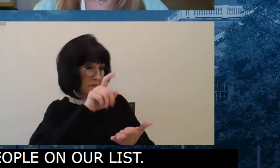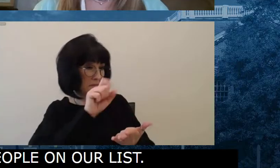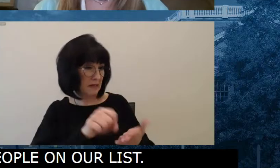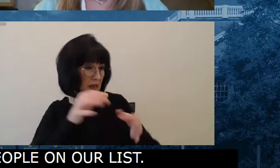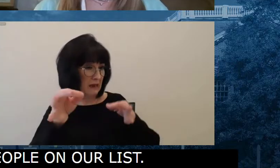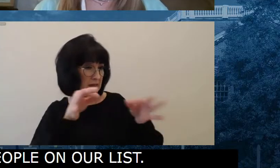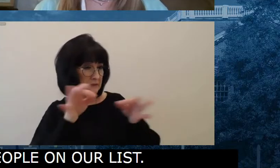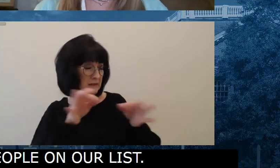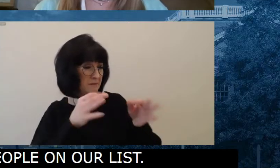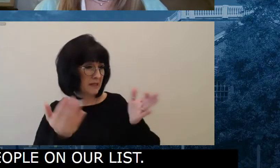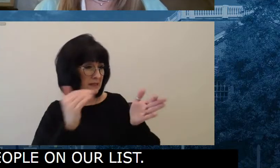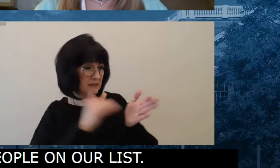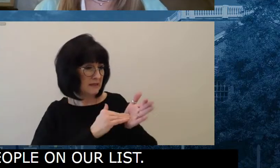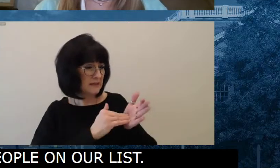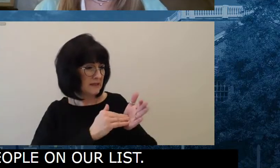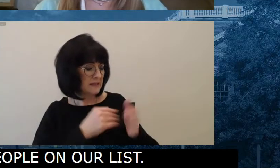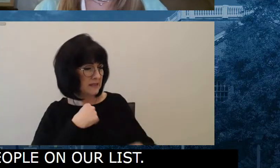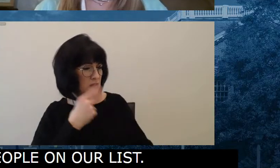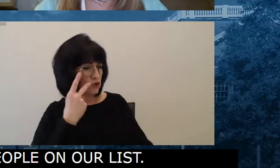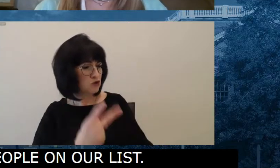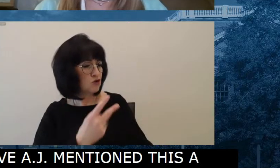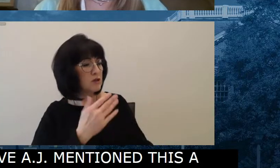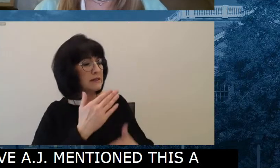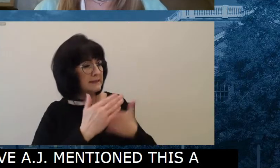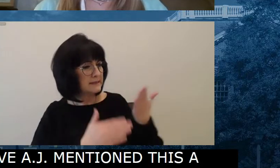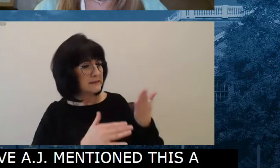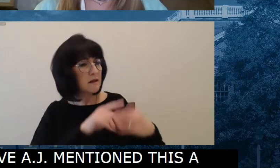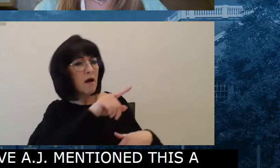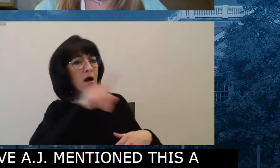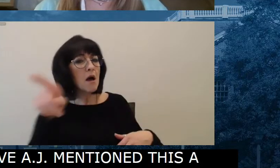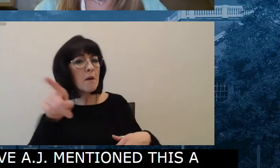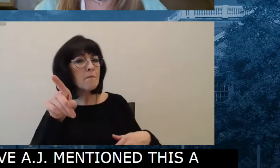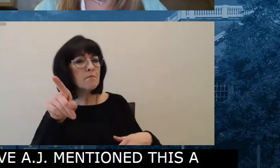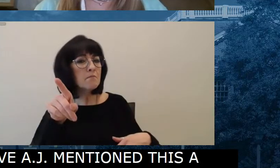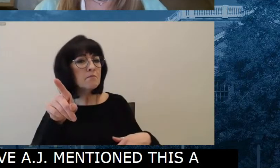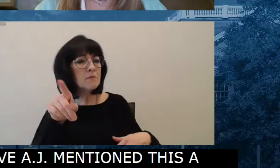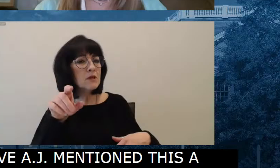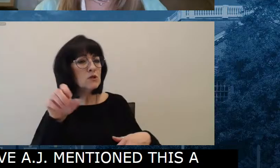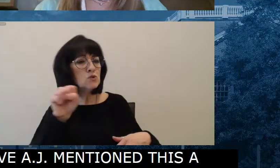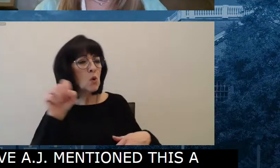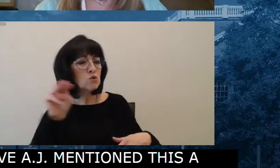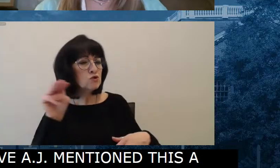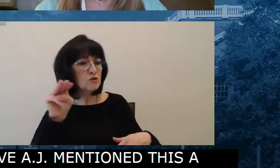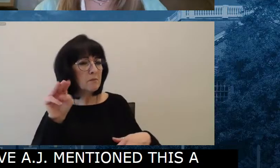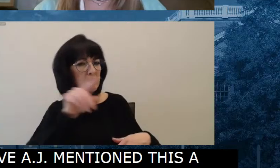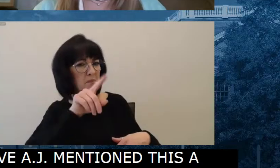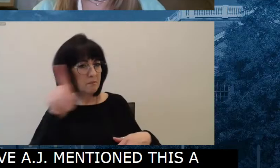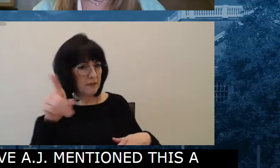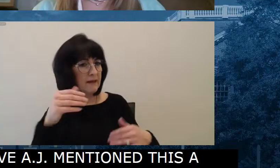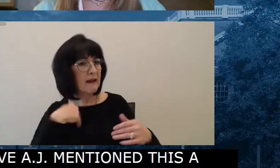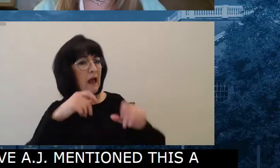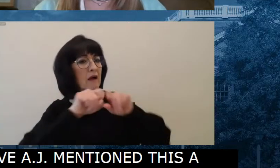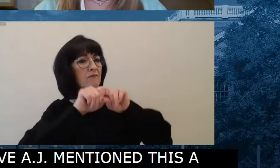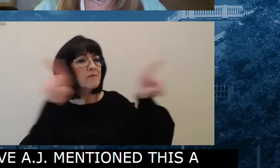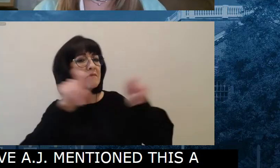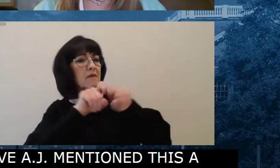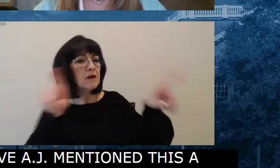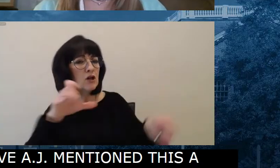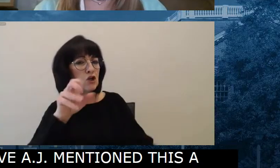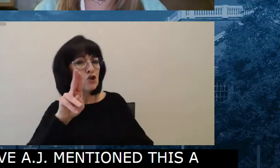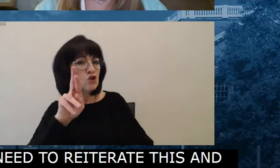did see there are some links floating around on social media to sign up for vaccinations at Curative site. Could you